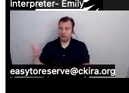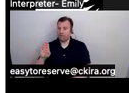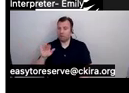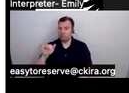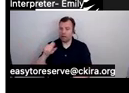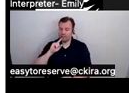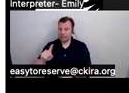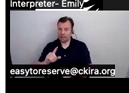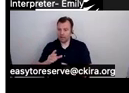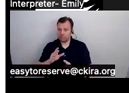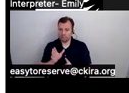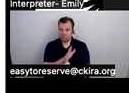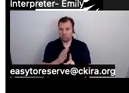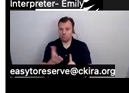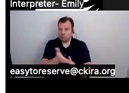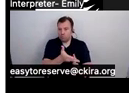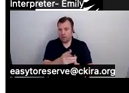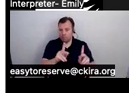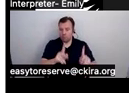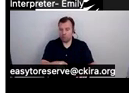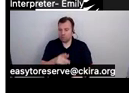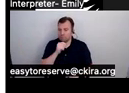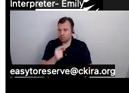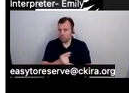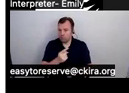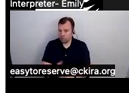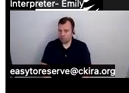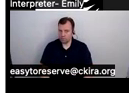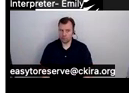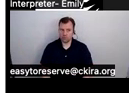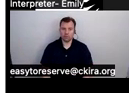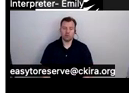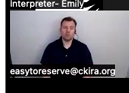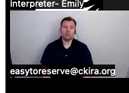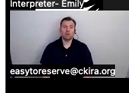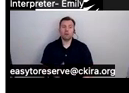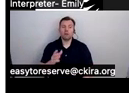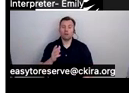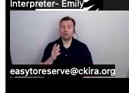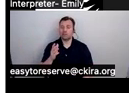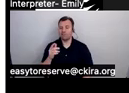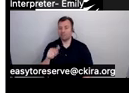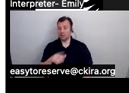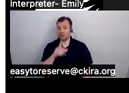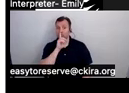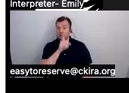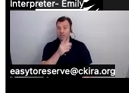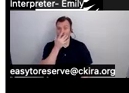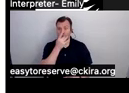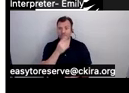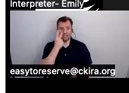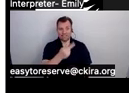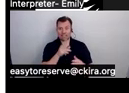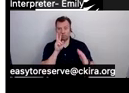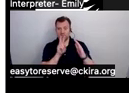influence investigators maybe inappropriately. So it's going to really be interesting to see how this all plays out, but I think it's really going to